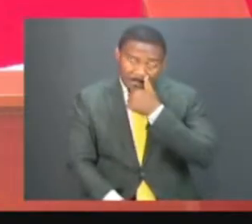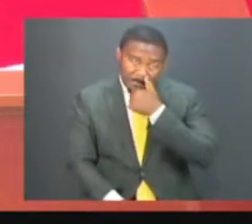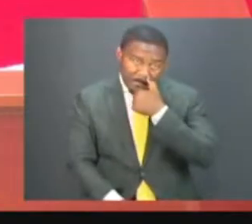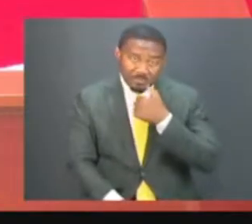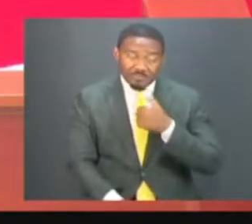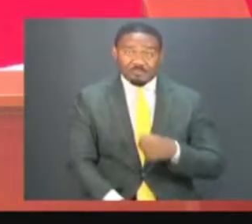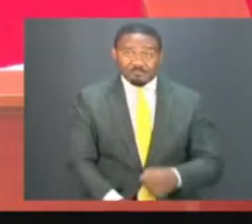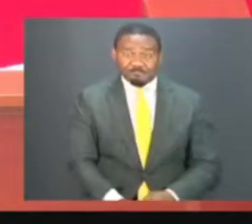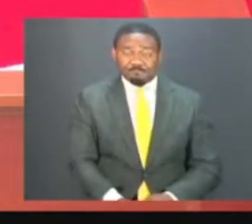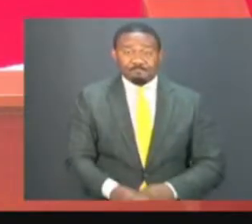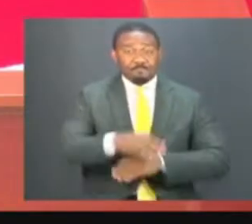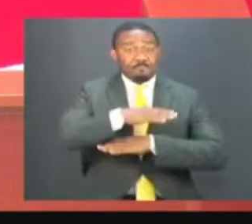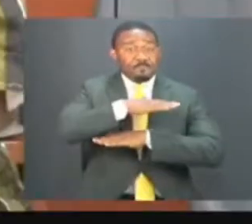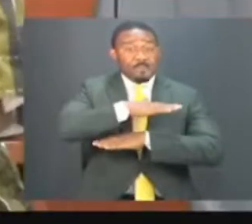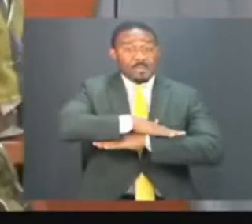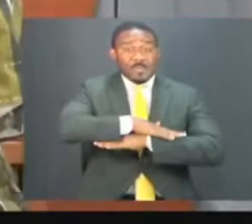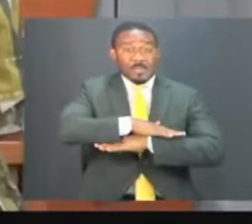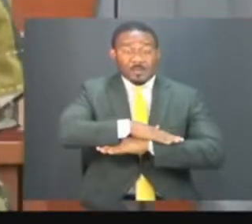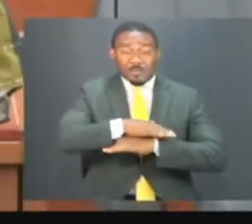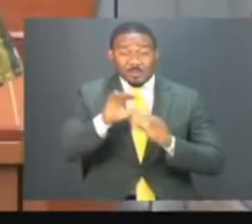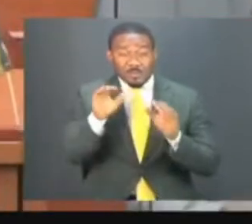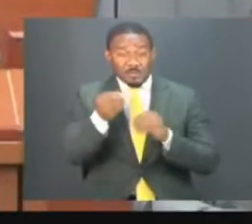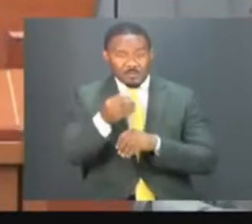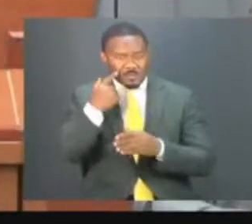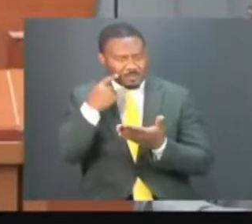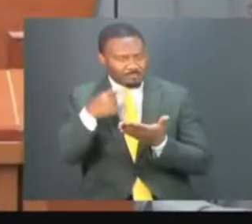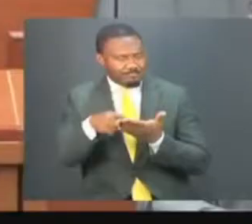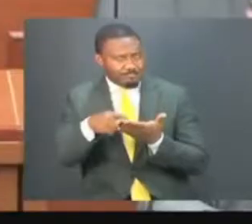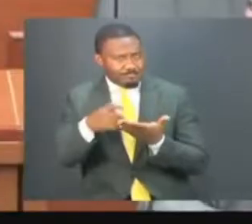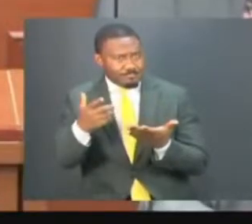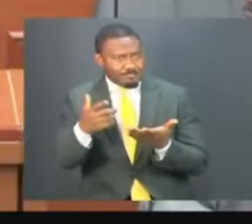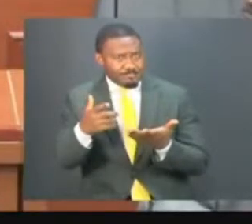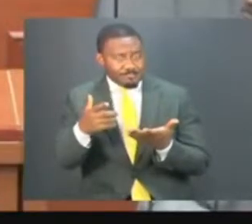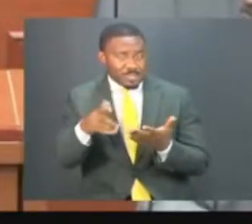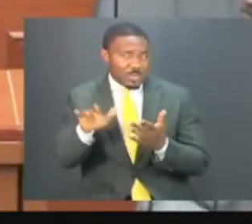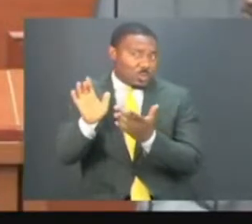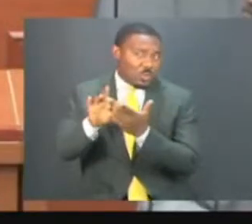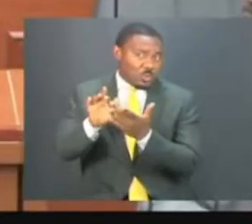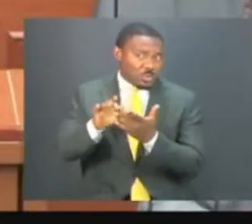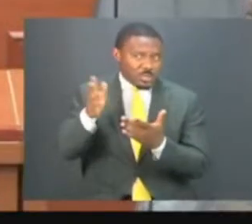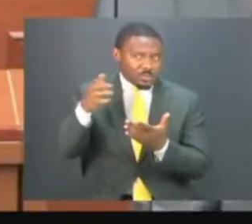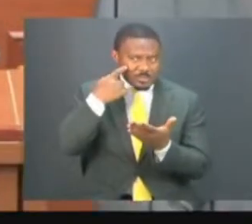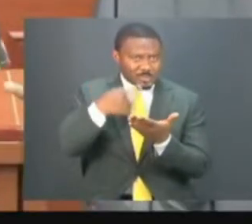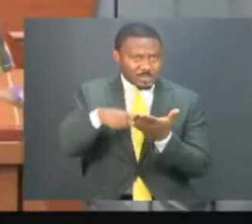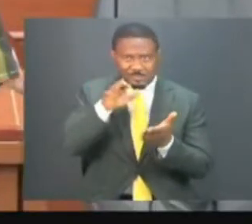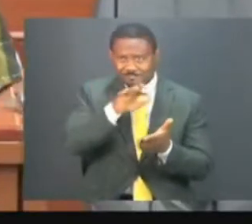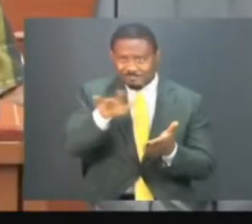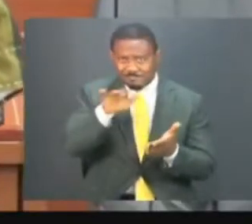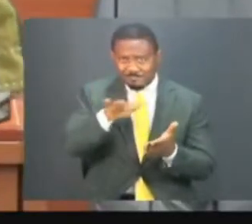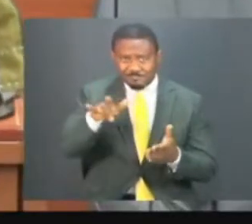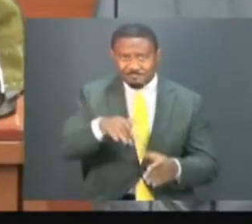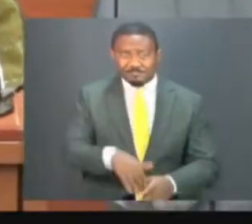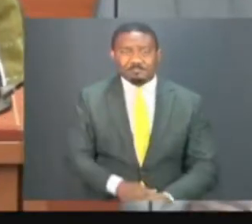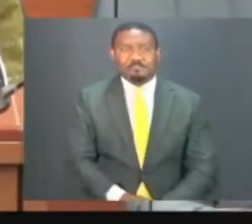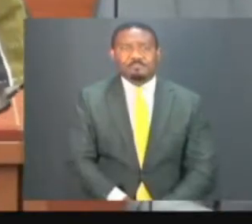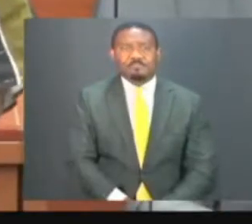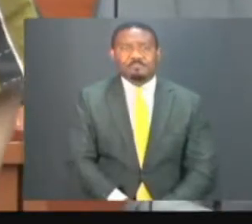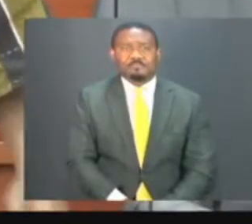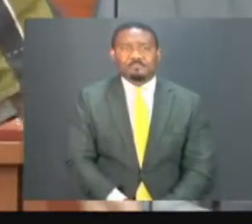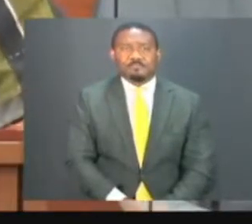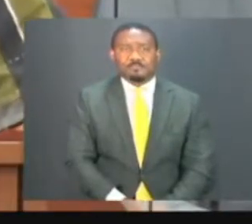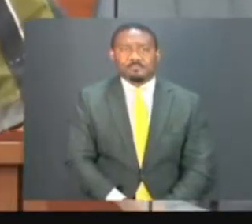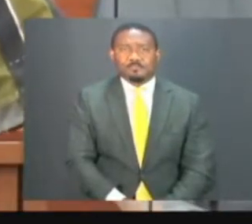table office, take note and take it up with the Honorable Member. But Speaker, I'm told that